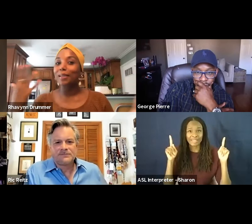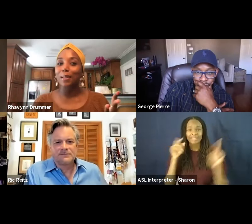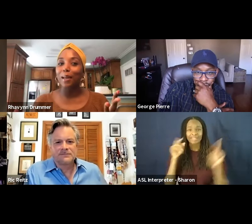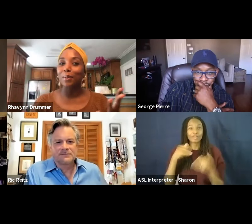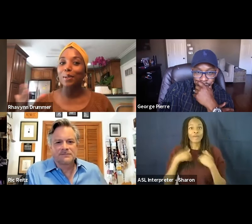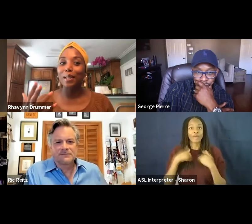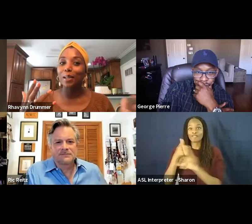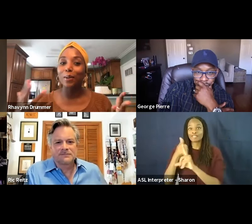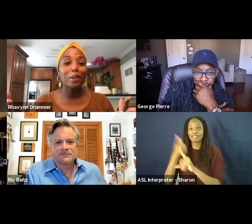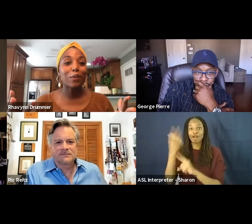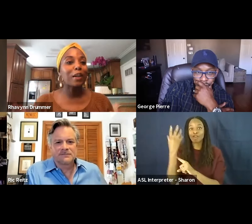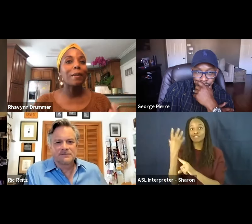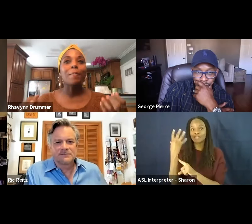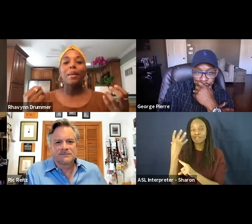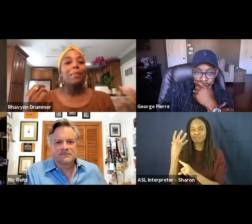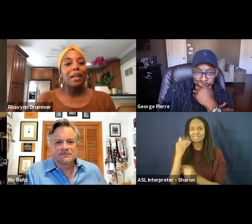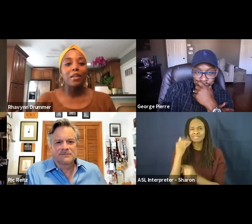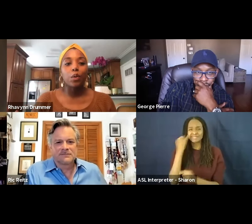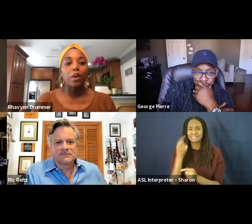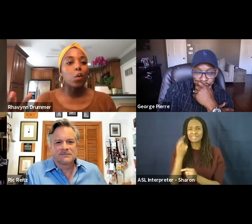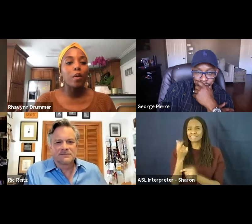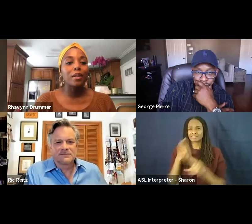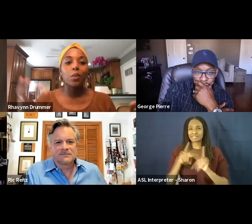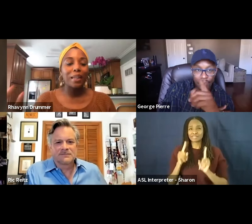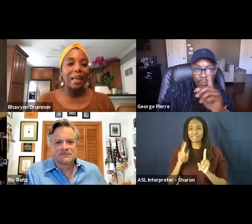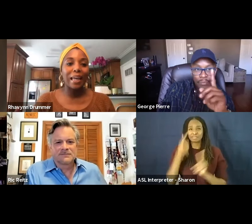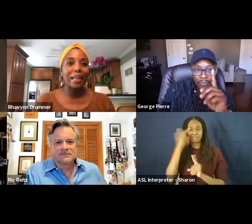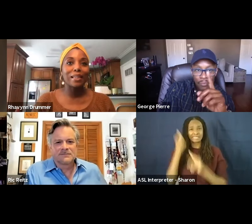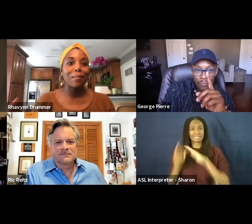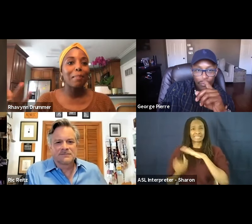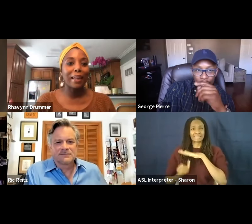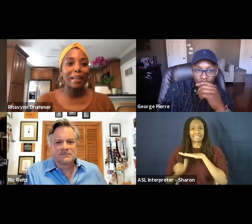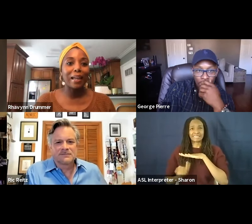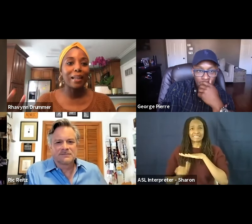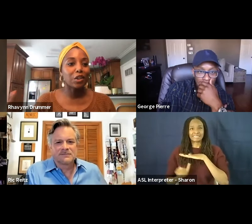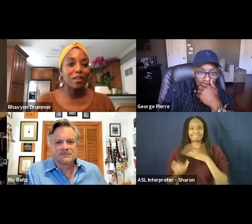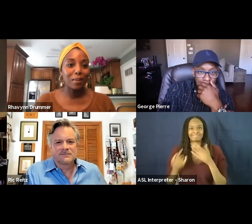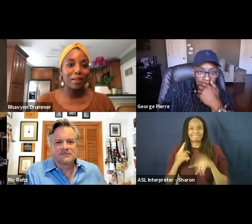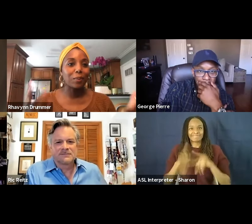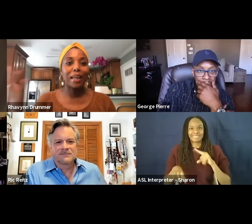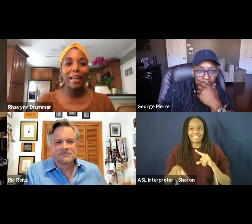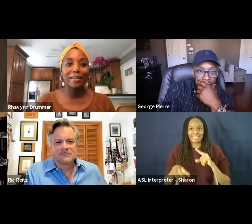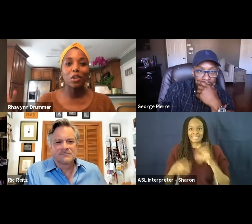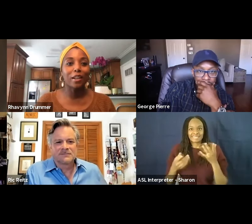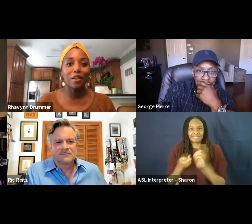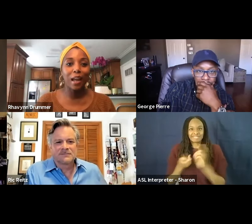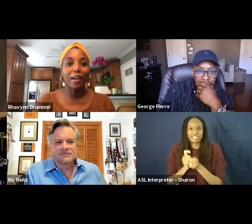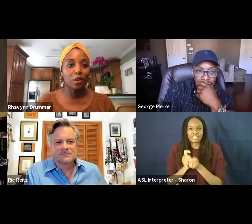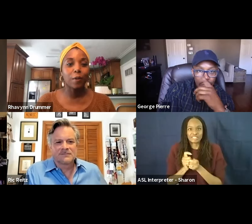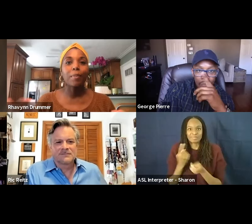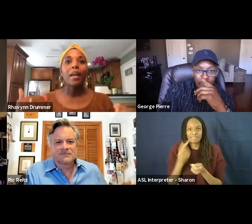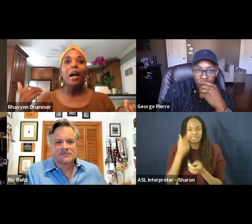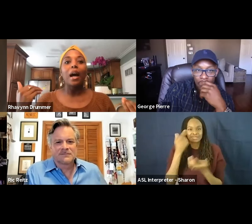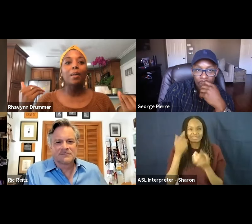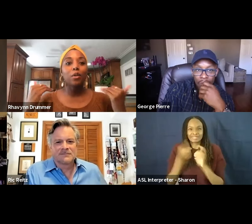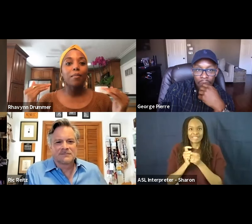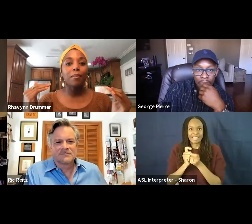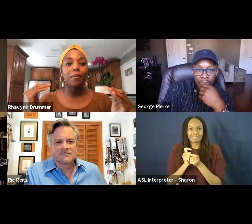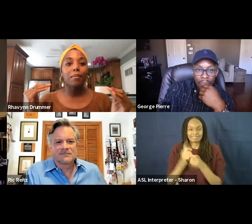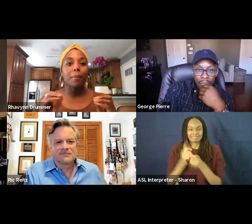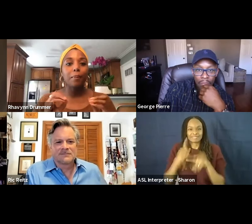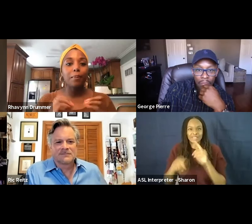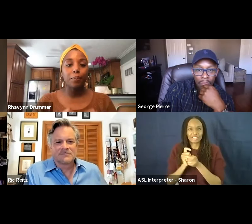and then sometimes what you get is a little different. Because we're in quarantine, we can't make an adjustment. We can't change the actor. So what are